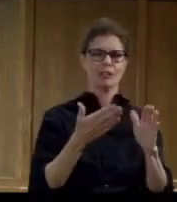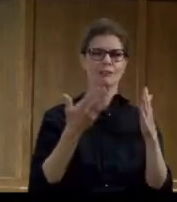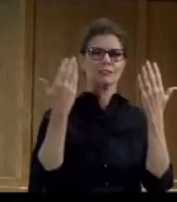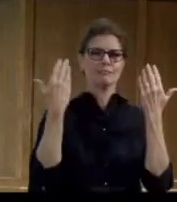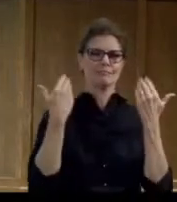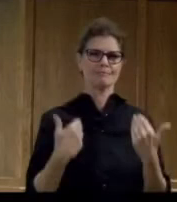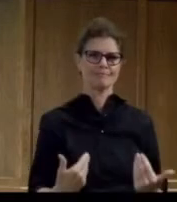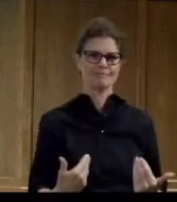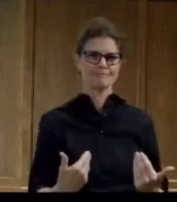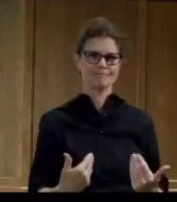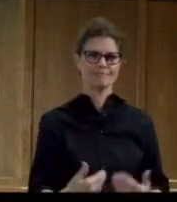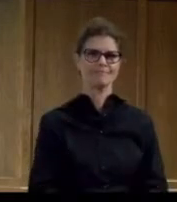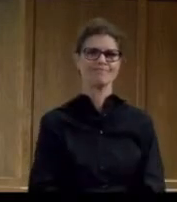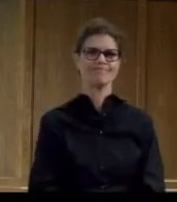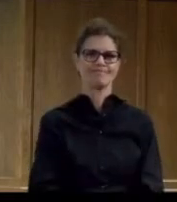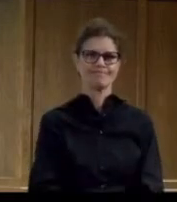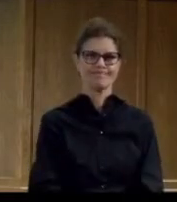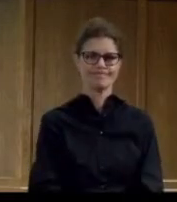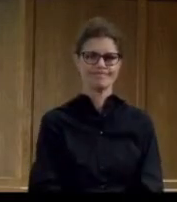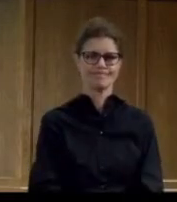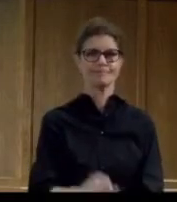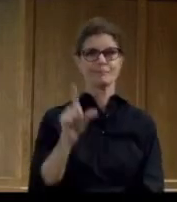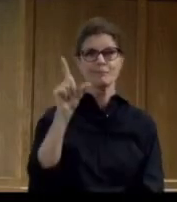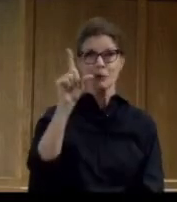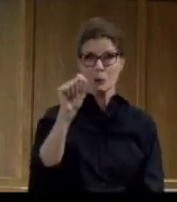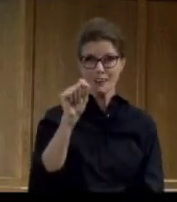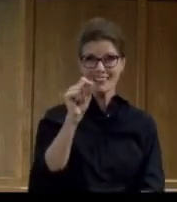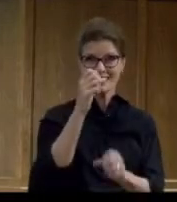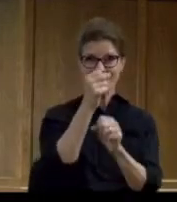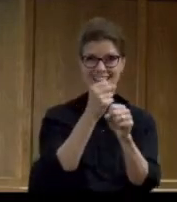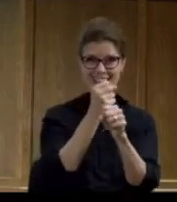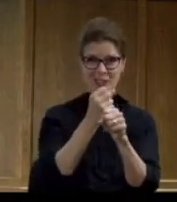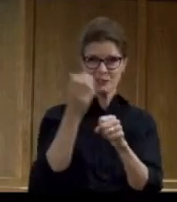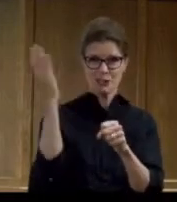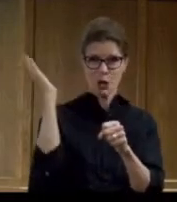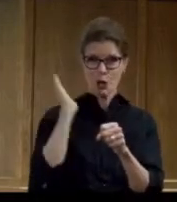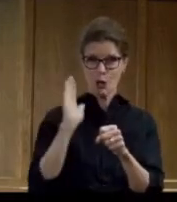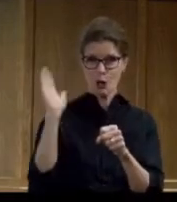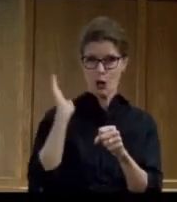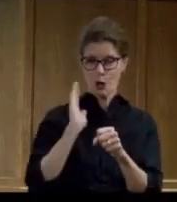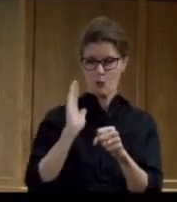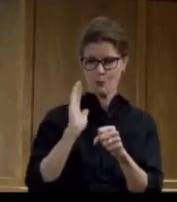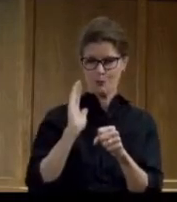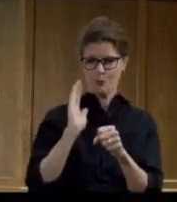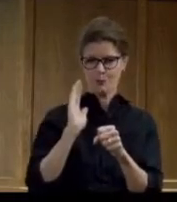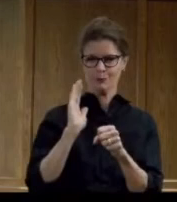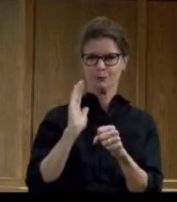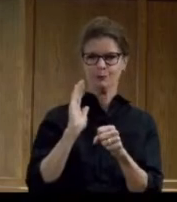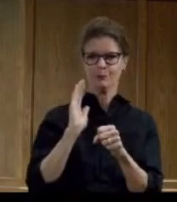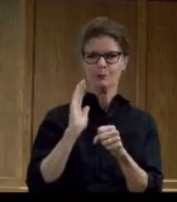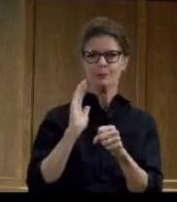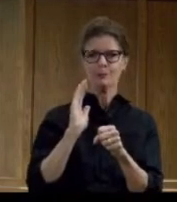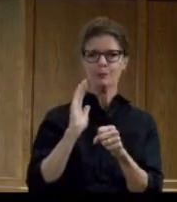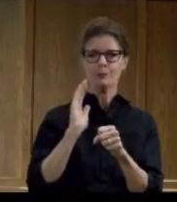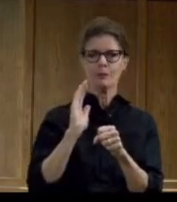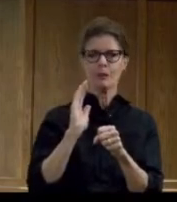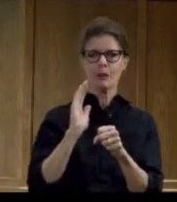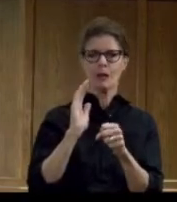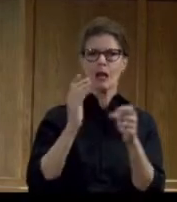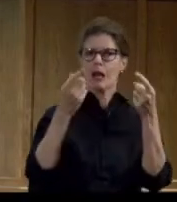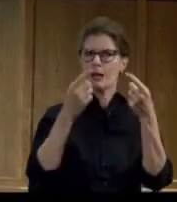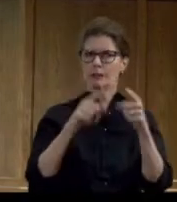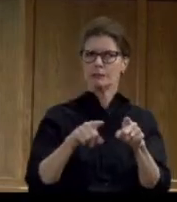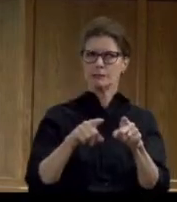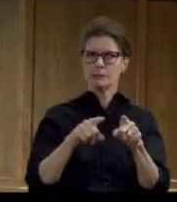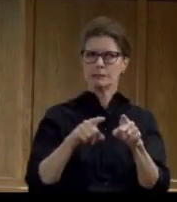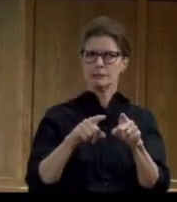forgiven. 20 years ago, there was one of the most biggest stories